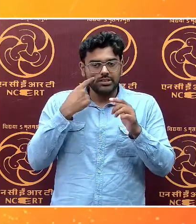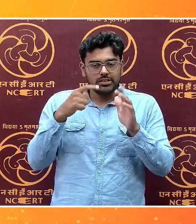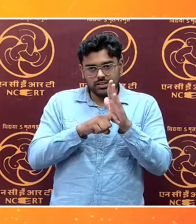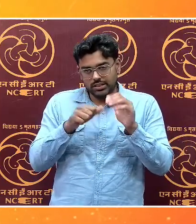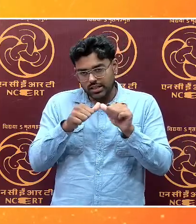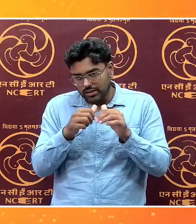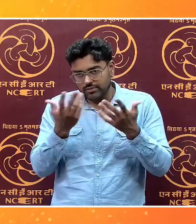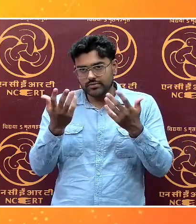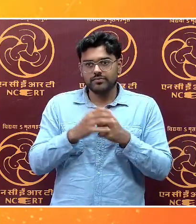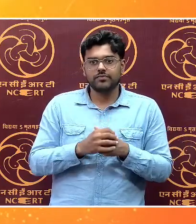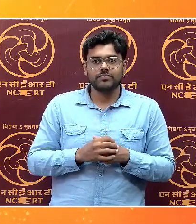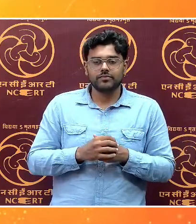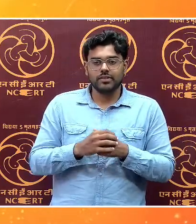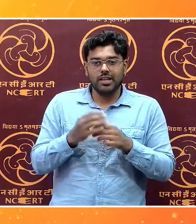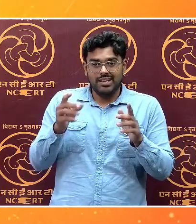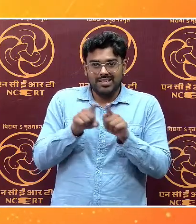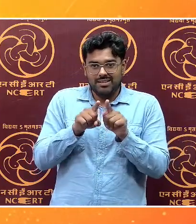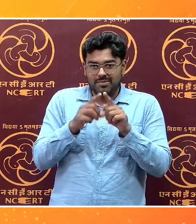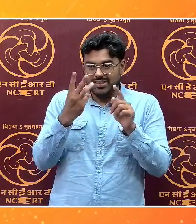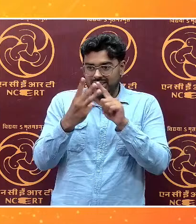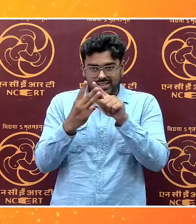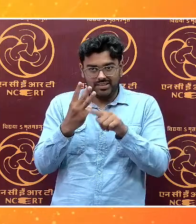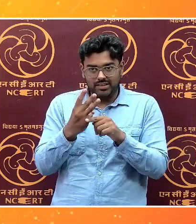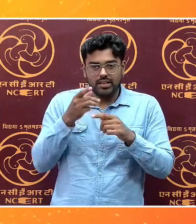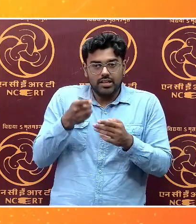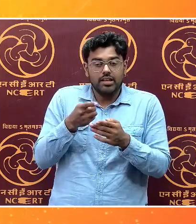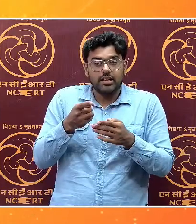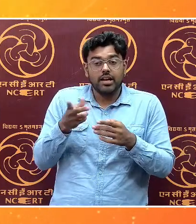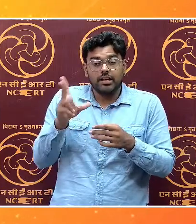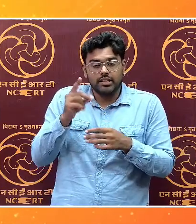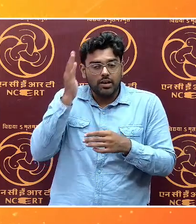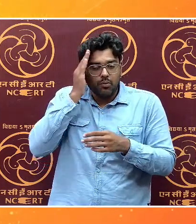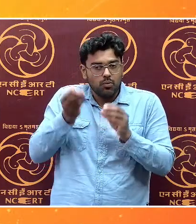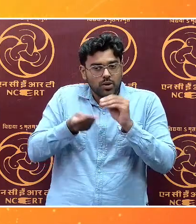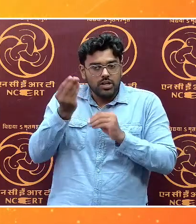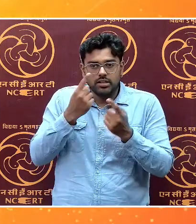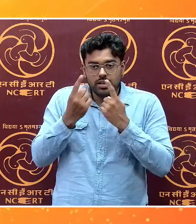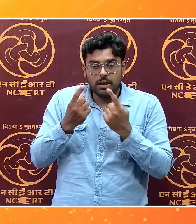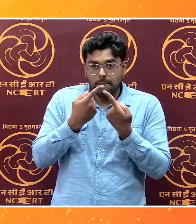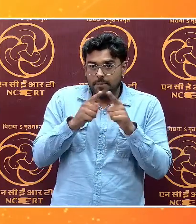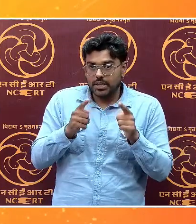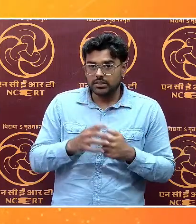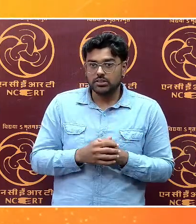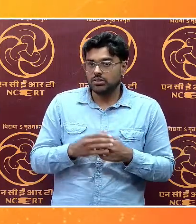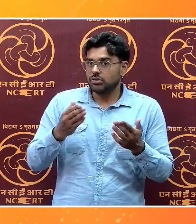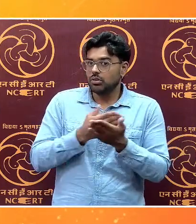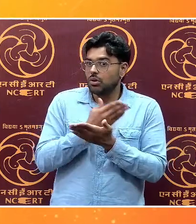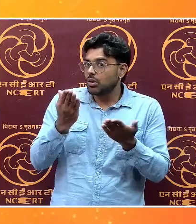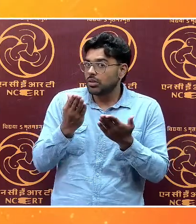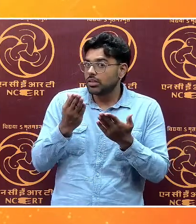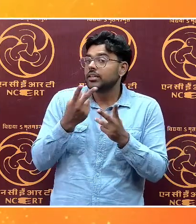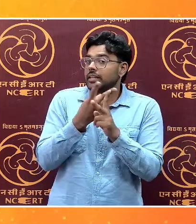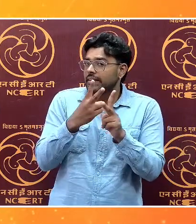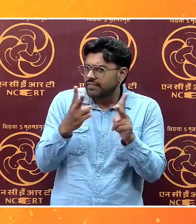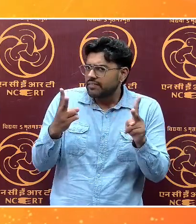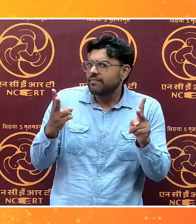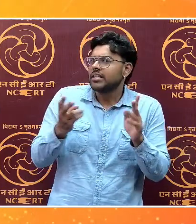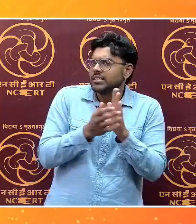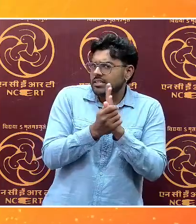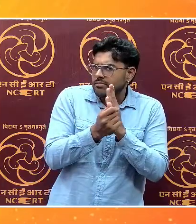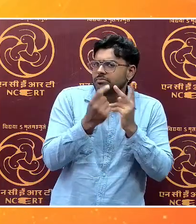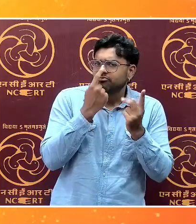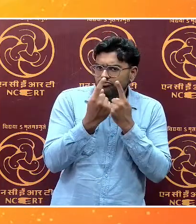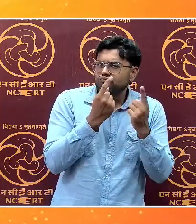this question was again designed to test your awareness, but you have to be assessed on other abilities